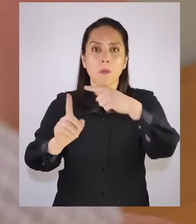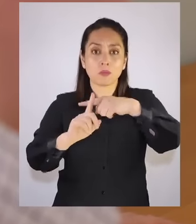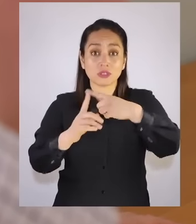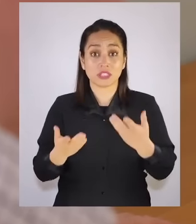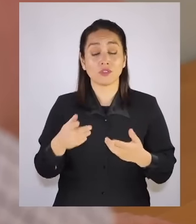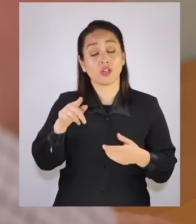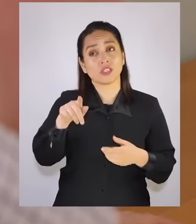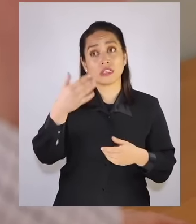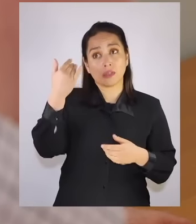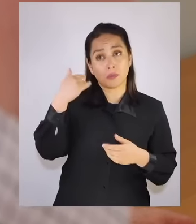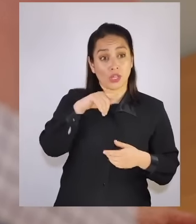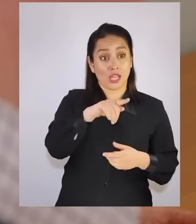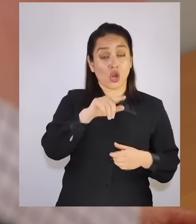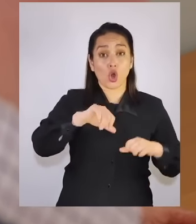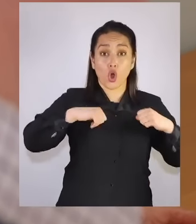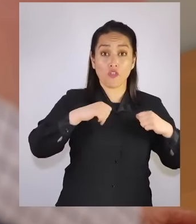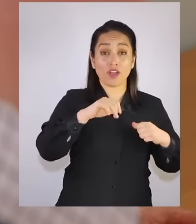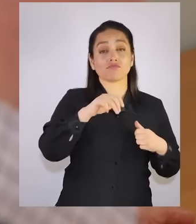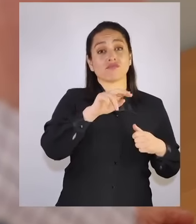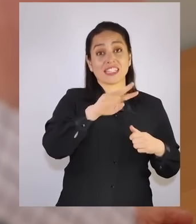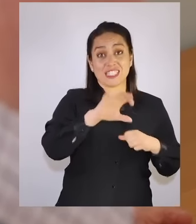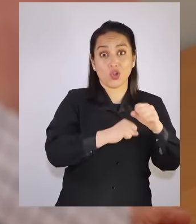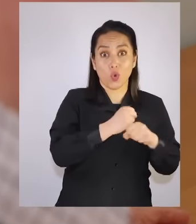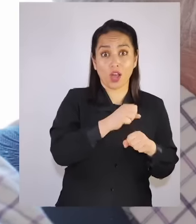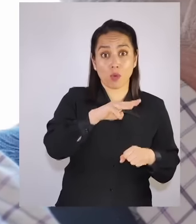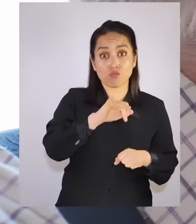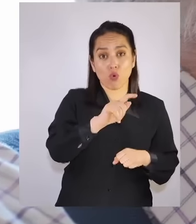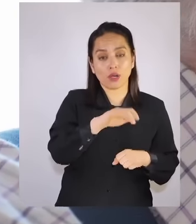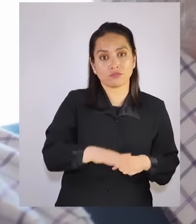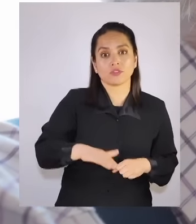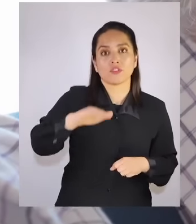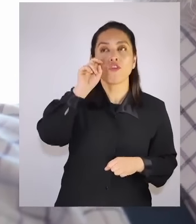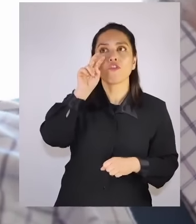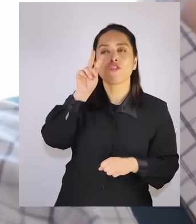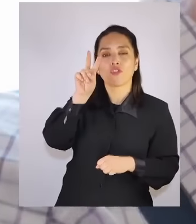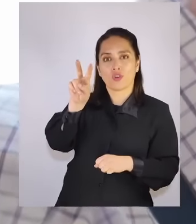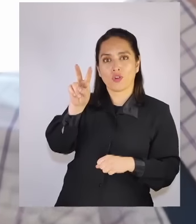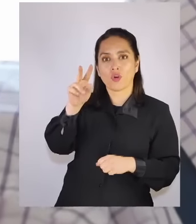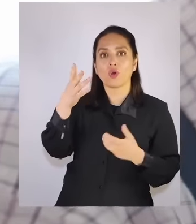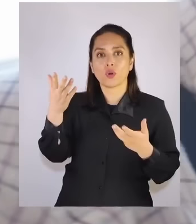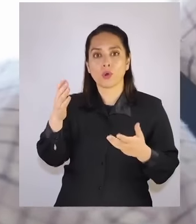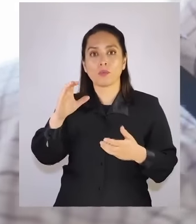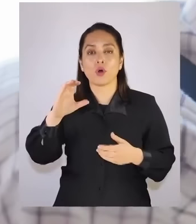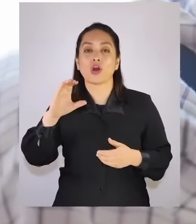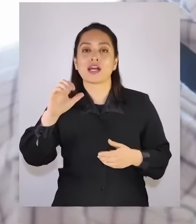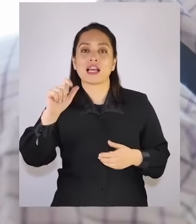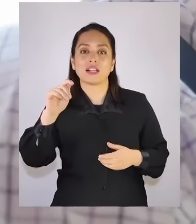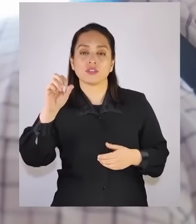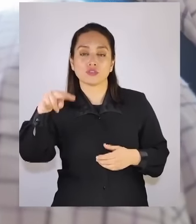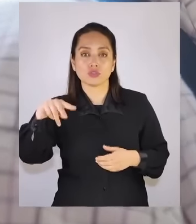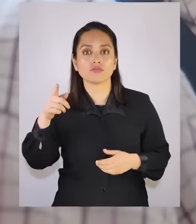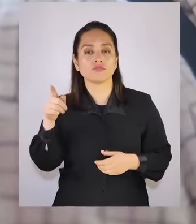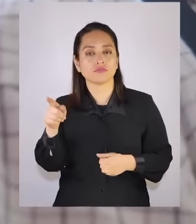was 25. So we know that John Moat grew up watching Carlton